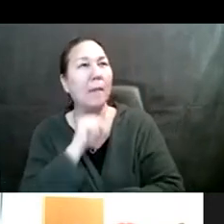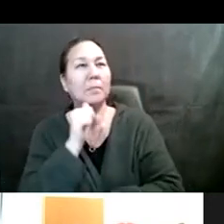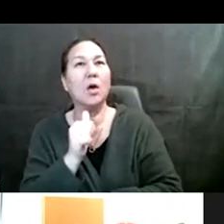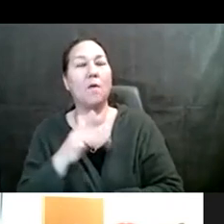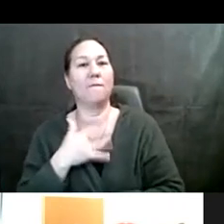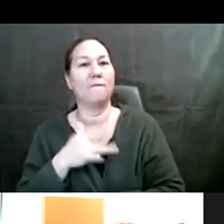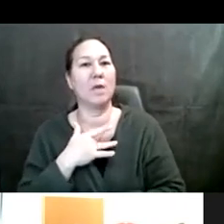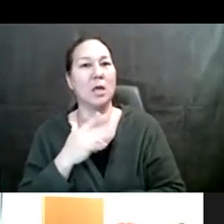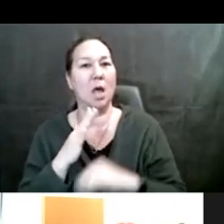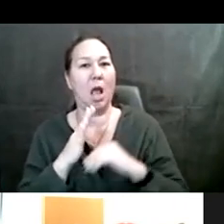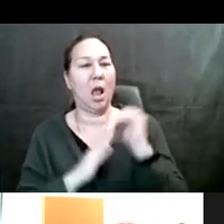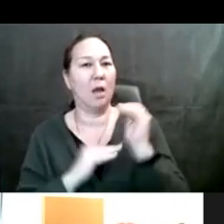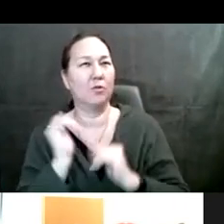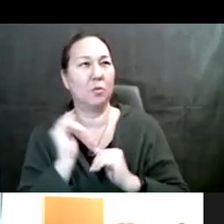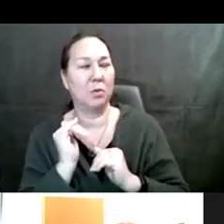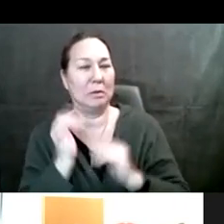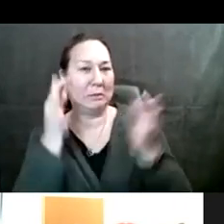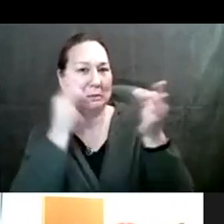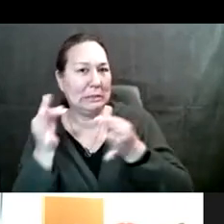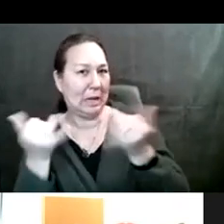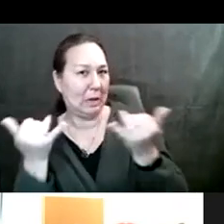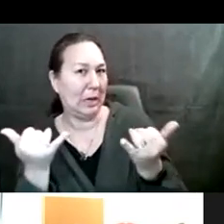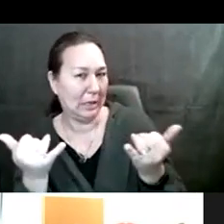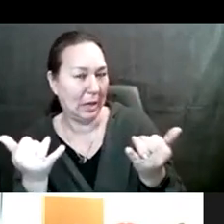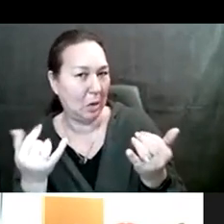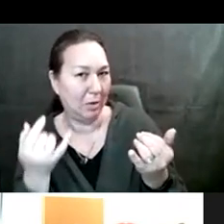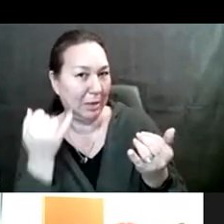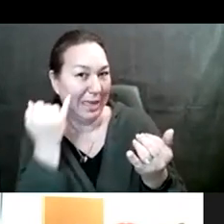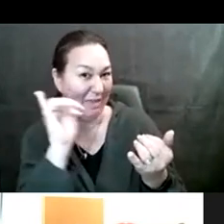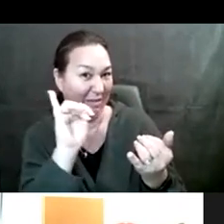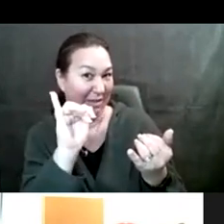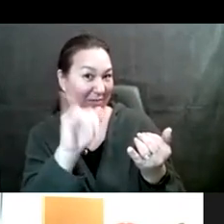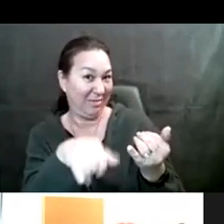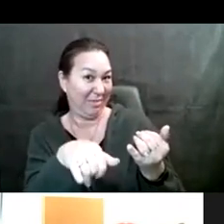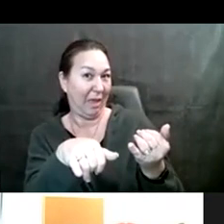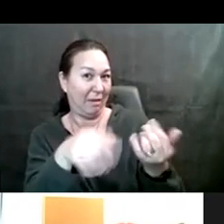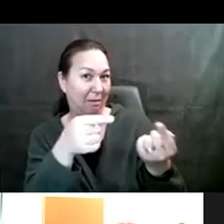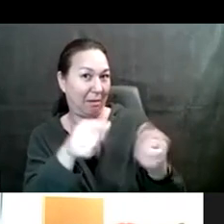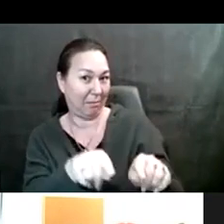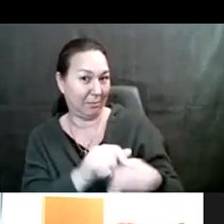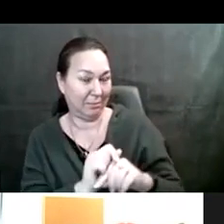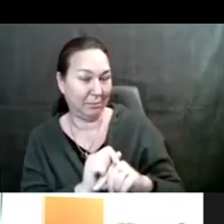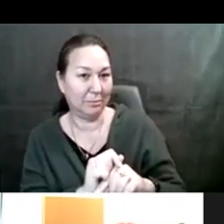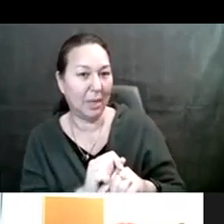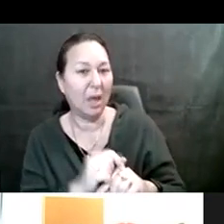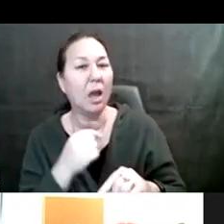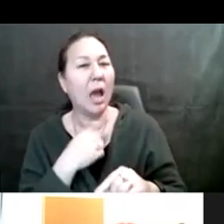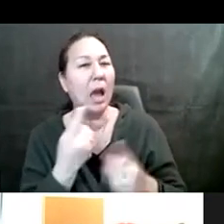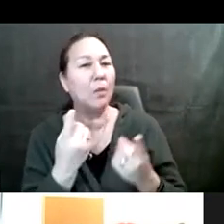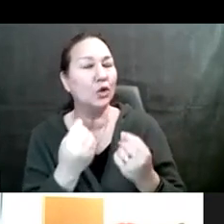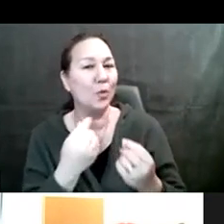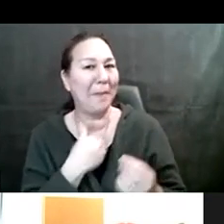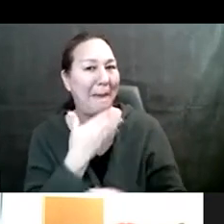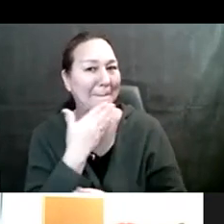opining on that at this very moment if it gets to that um I will have to do my